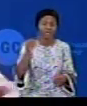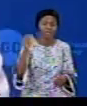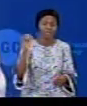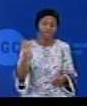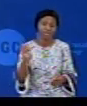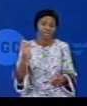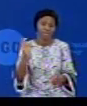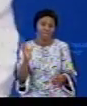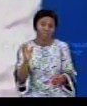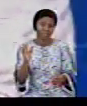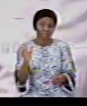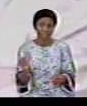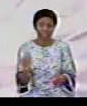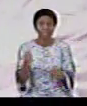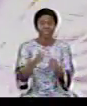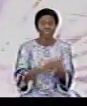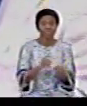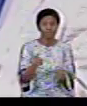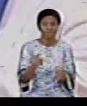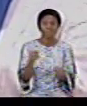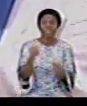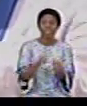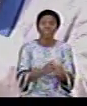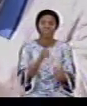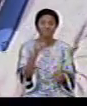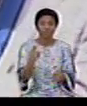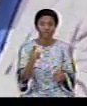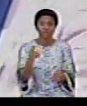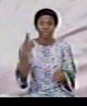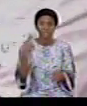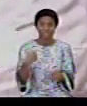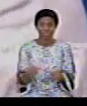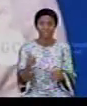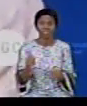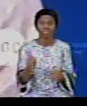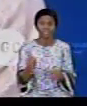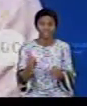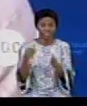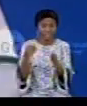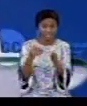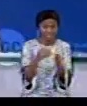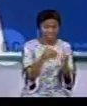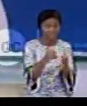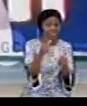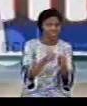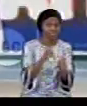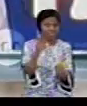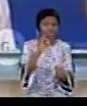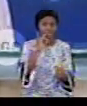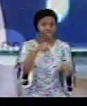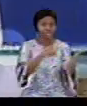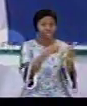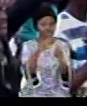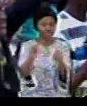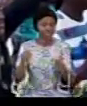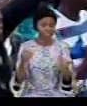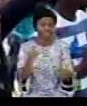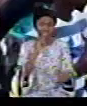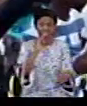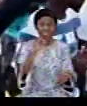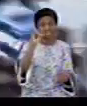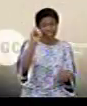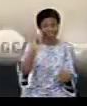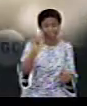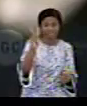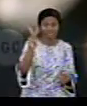government, everywhere, where everybody, the direction everybody is going now is Ikorodu, that